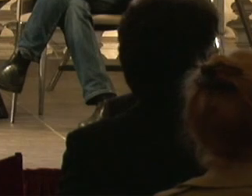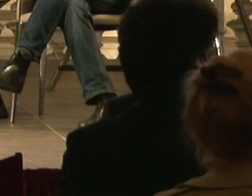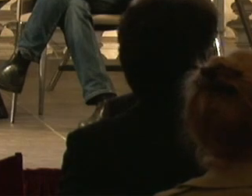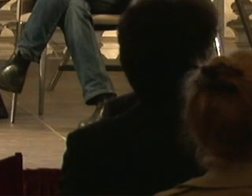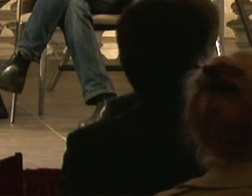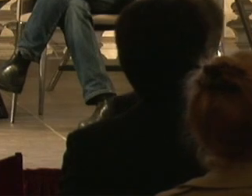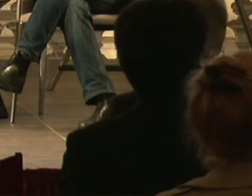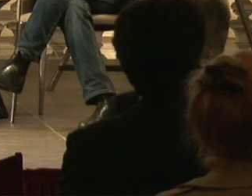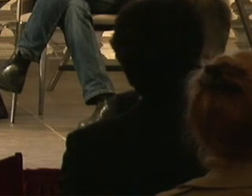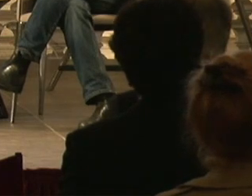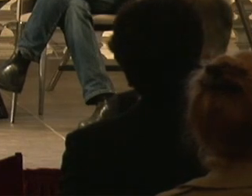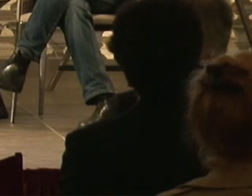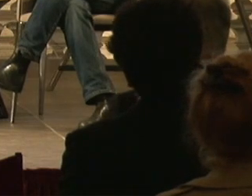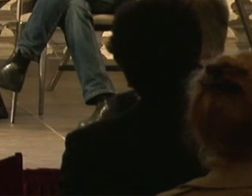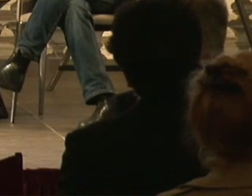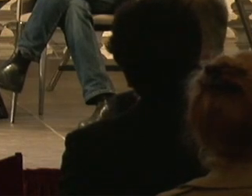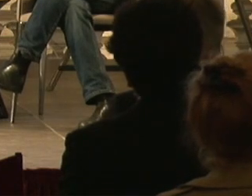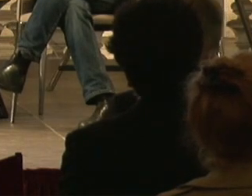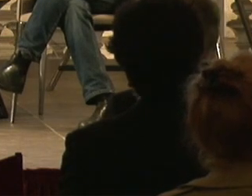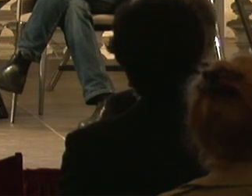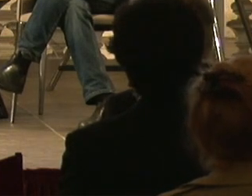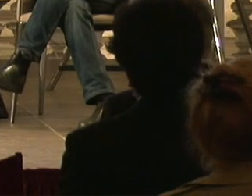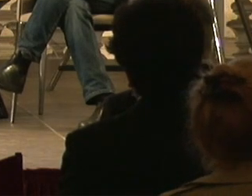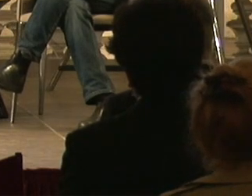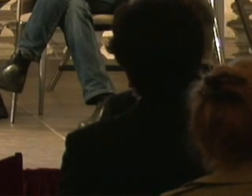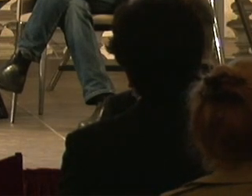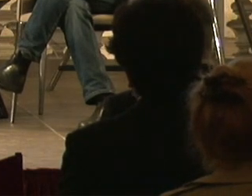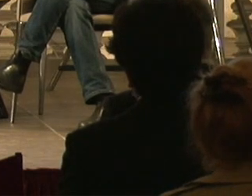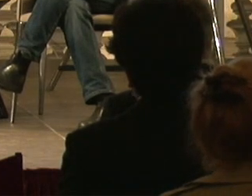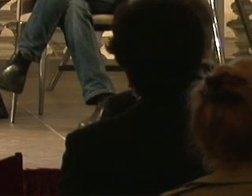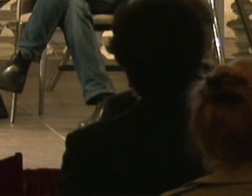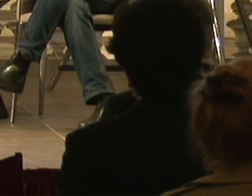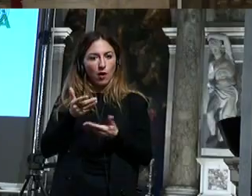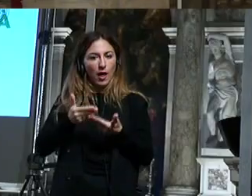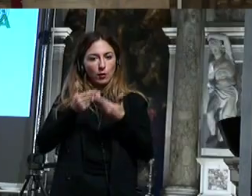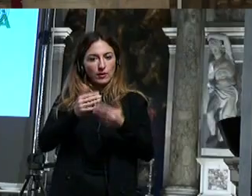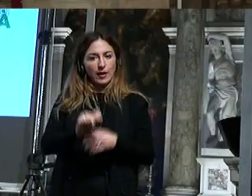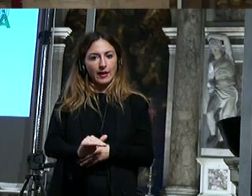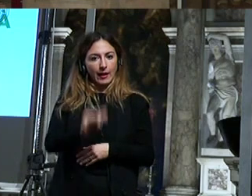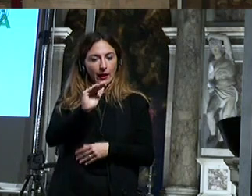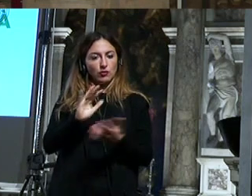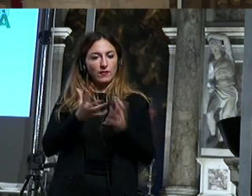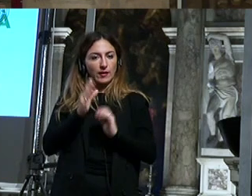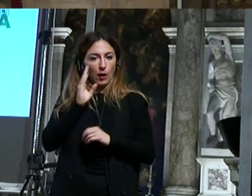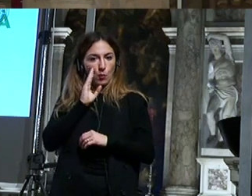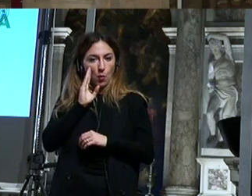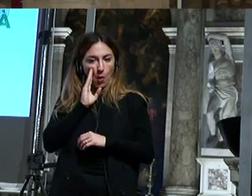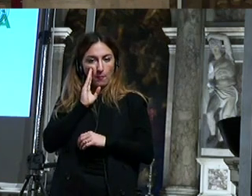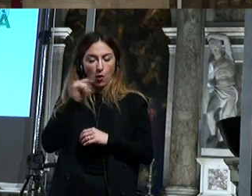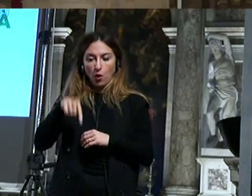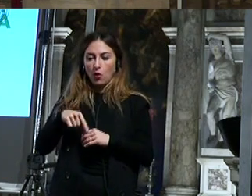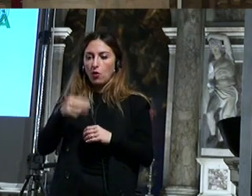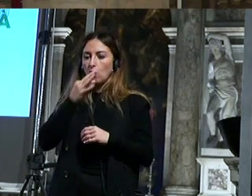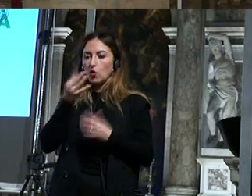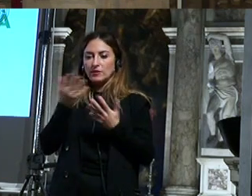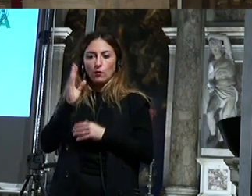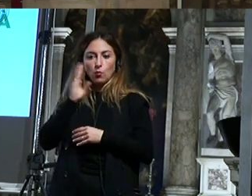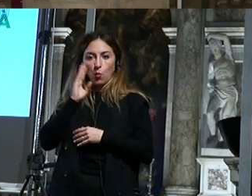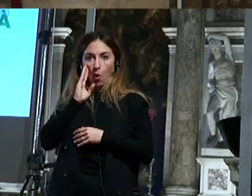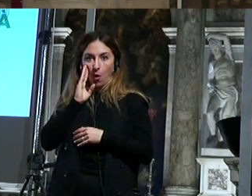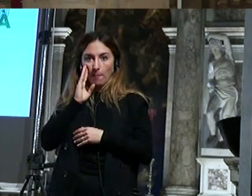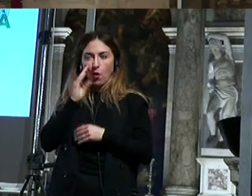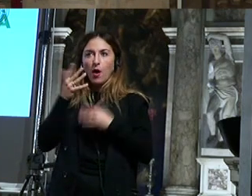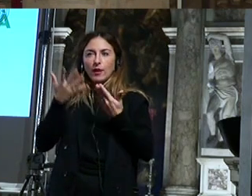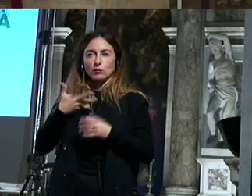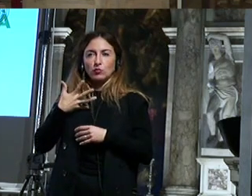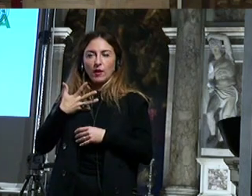try to become a man now? There's also this question that I don't think any woman could ever not